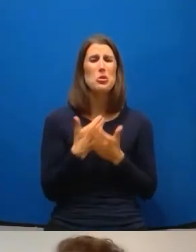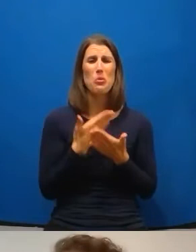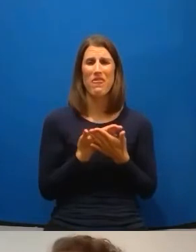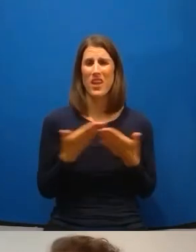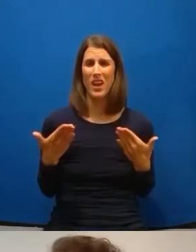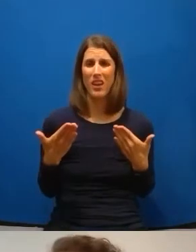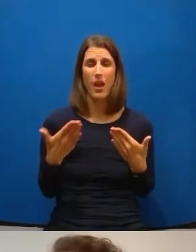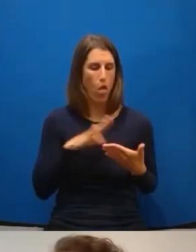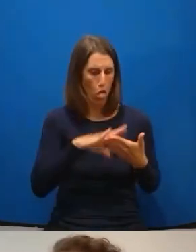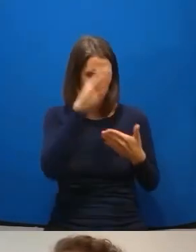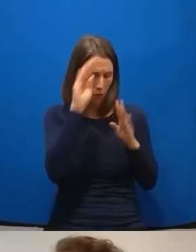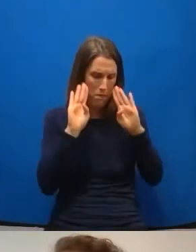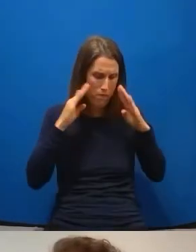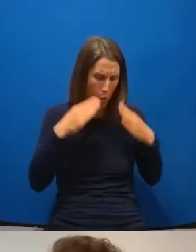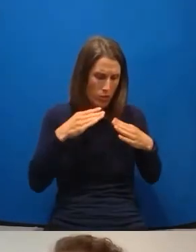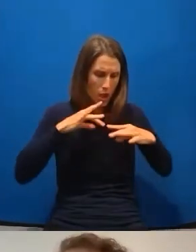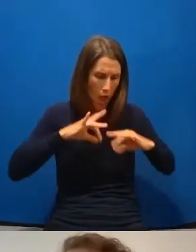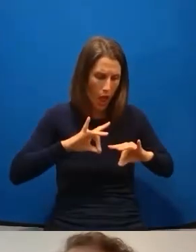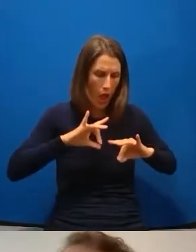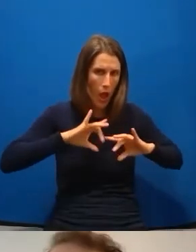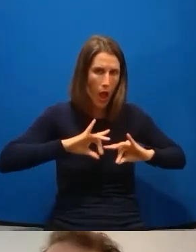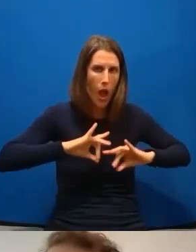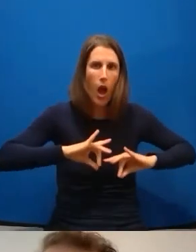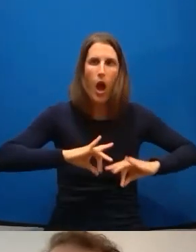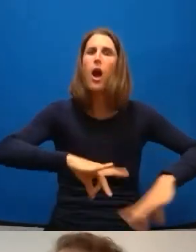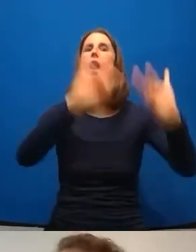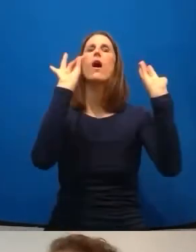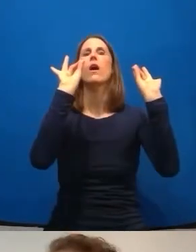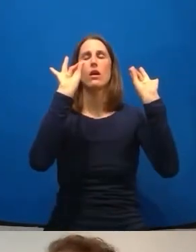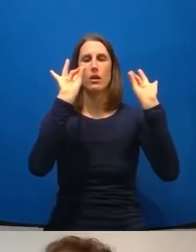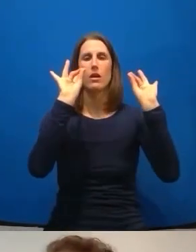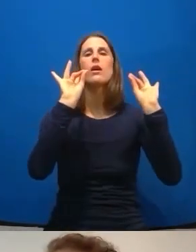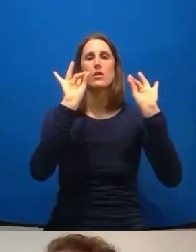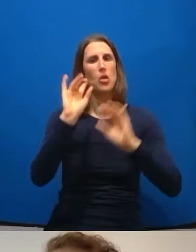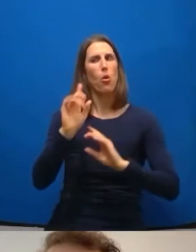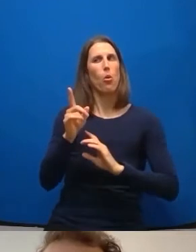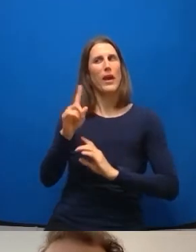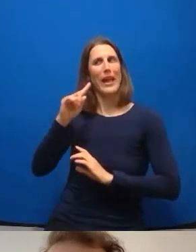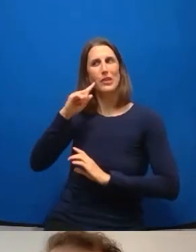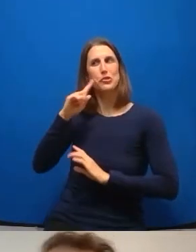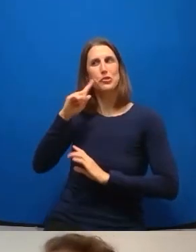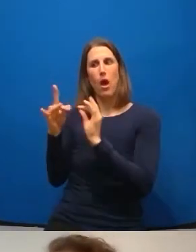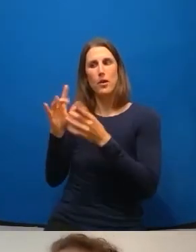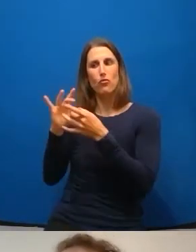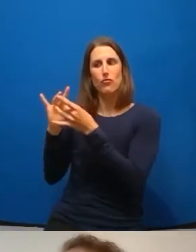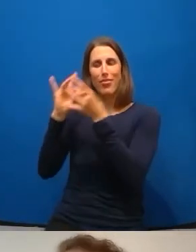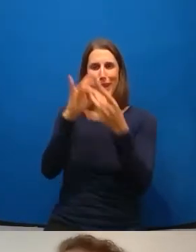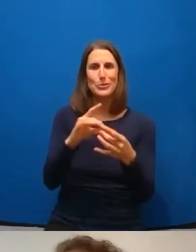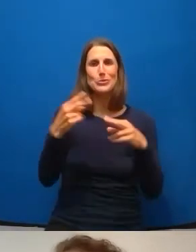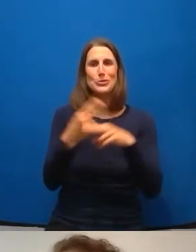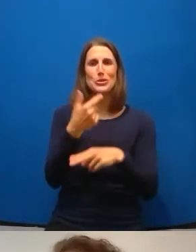I didn't know any of that stuff that she was talking about, and that's amazing. And like, that's so cool. So using the stuff that we have, obviously Janice,